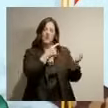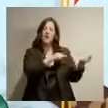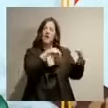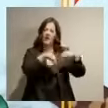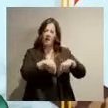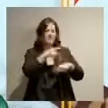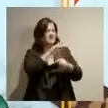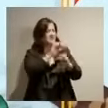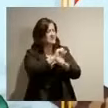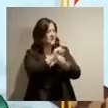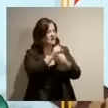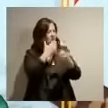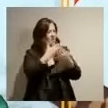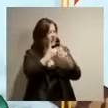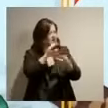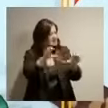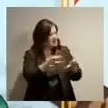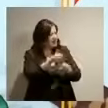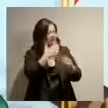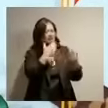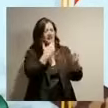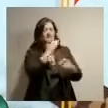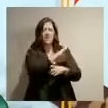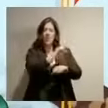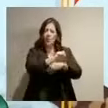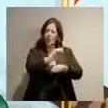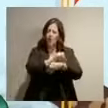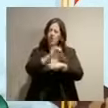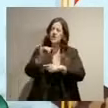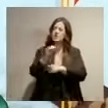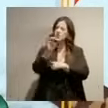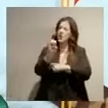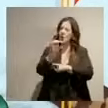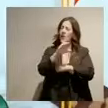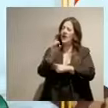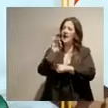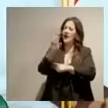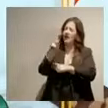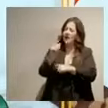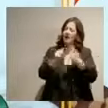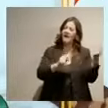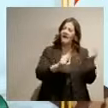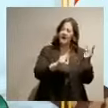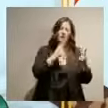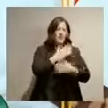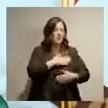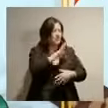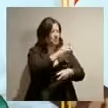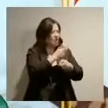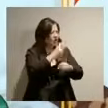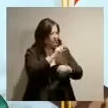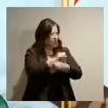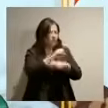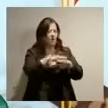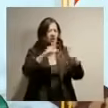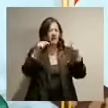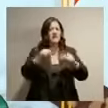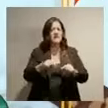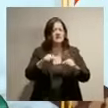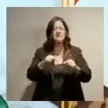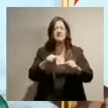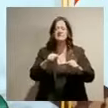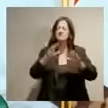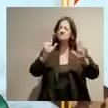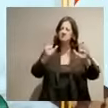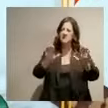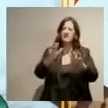done, everybody, by the way. Thank you. Joe, in particular, and Erica, we appreciate all your hard work on this. So that